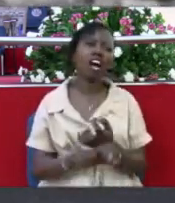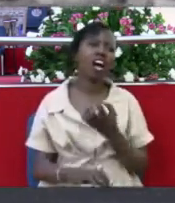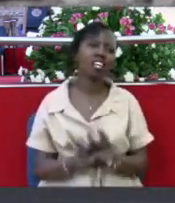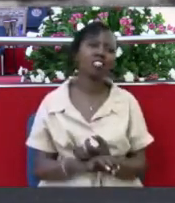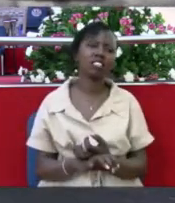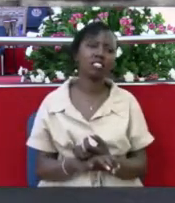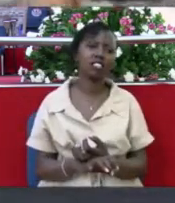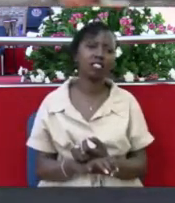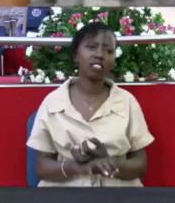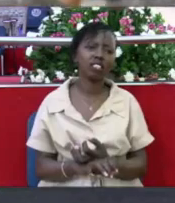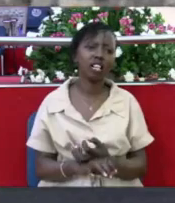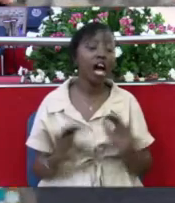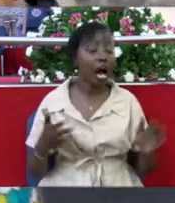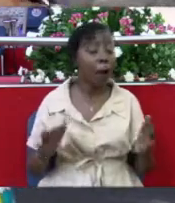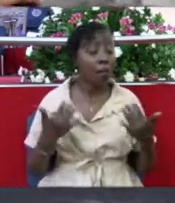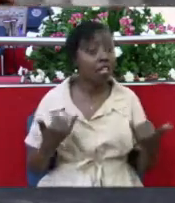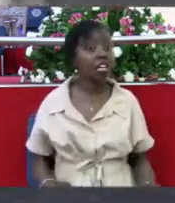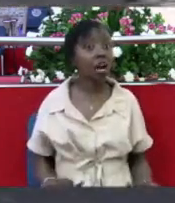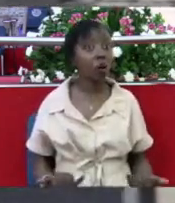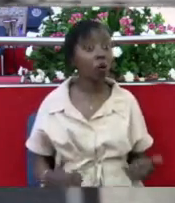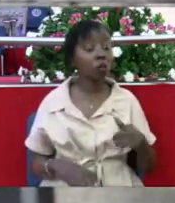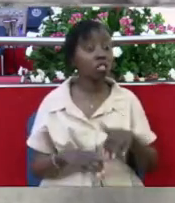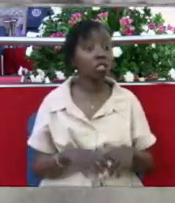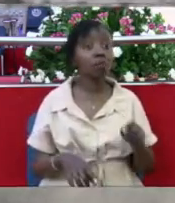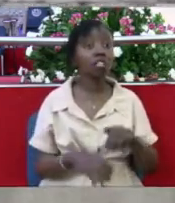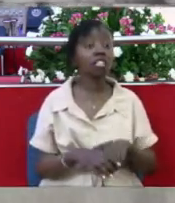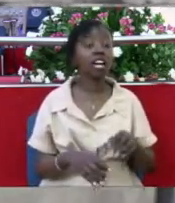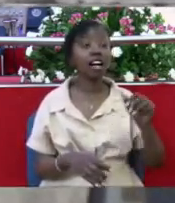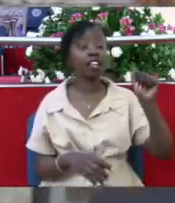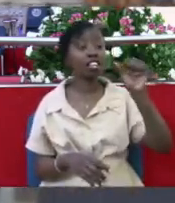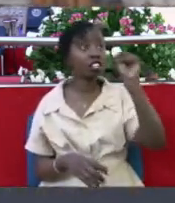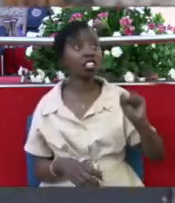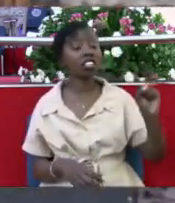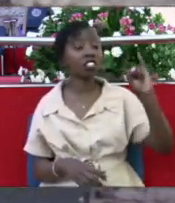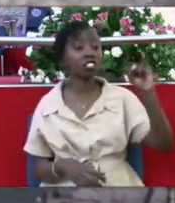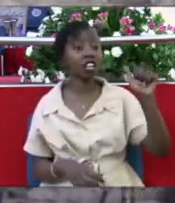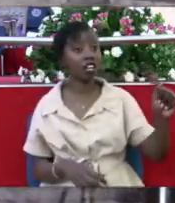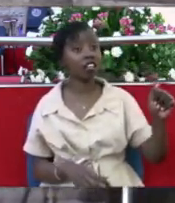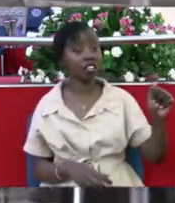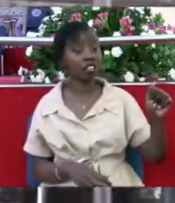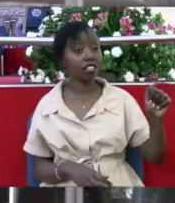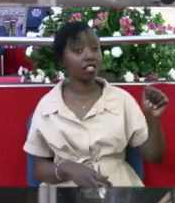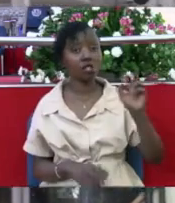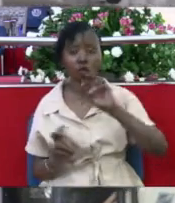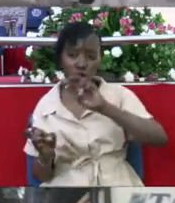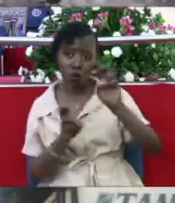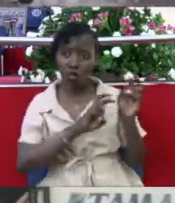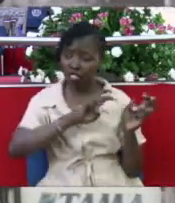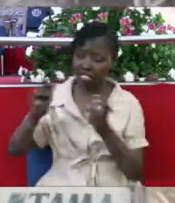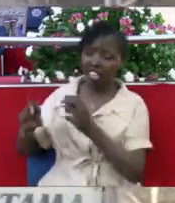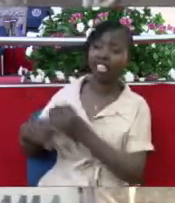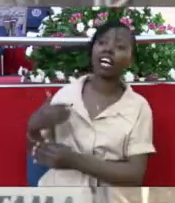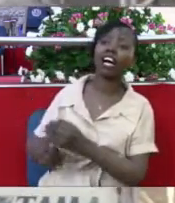It's already happening in some parts in the Middle East and in Asia. Kuna mahali kwingine ambayo inafanyika tayari. I want you to look at another neighbor who looks like they